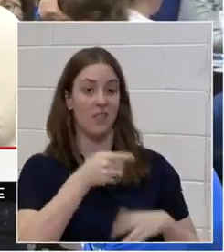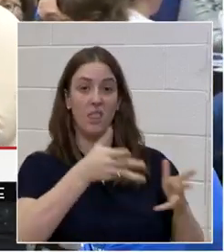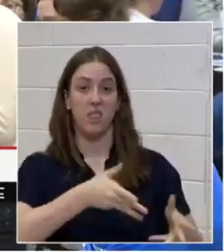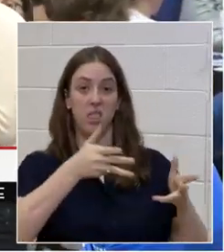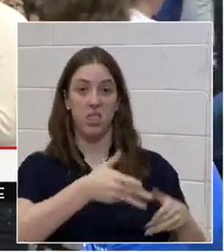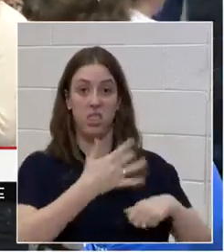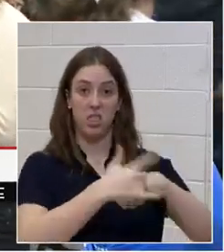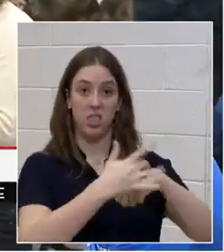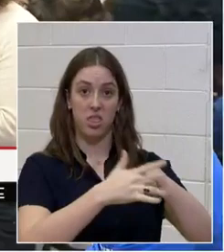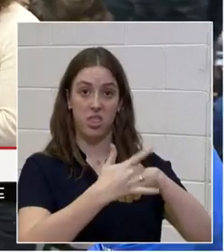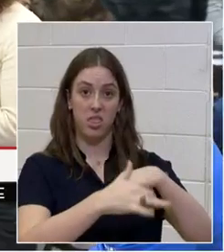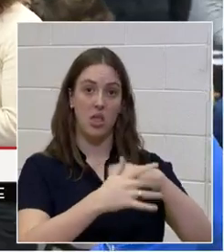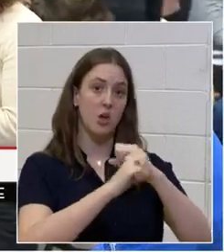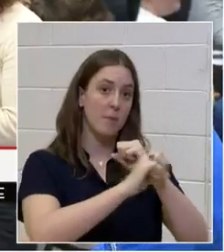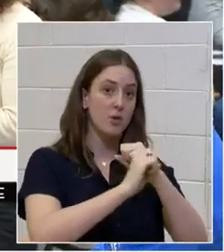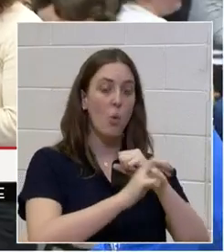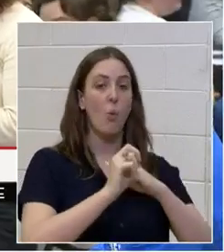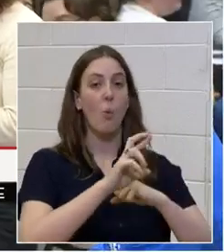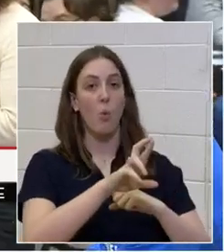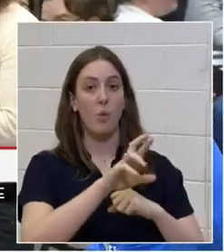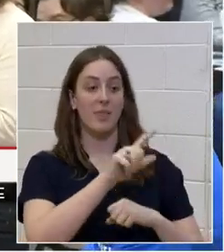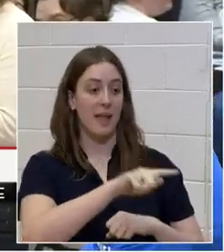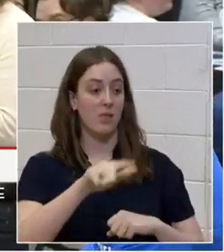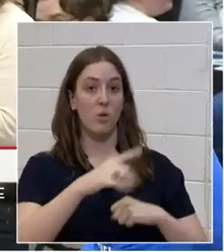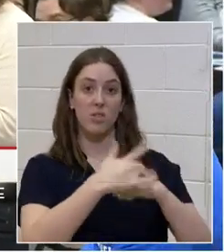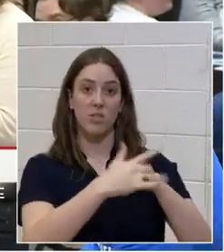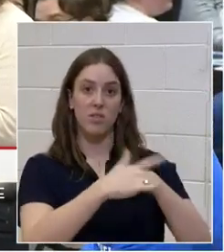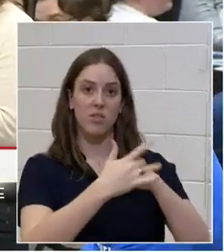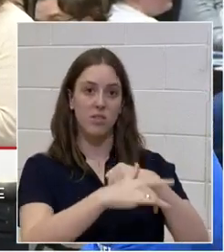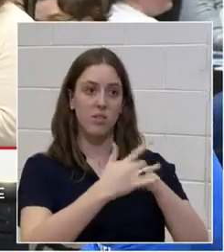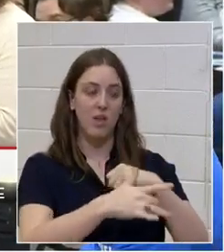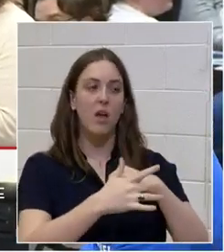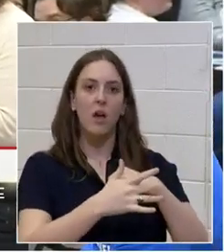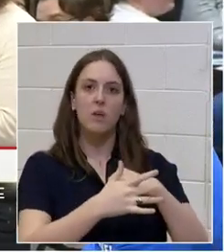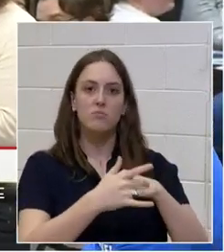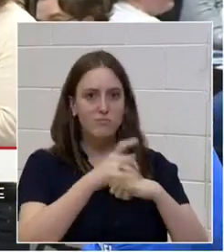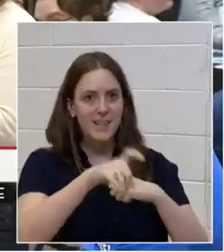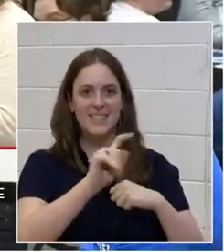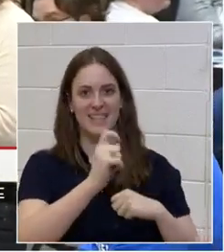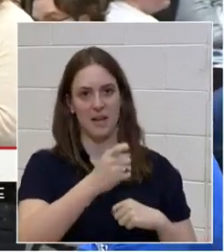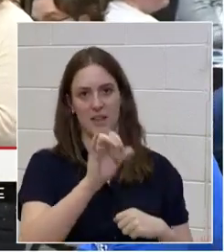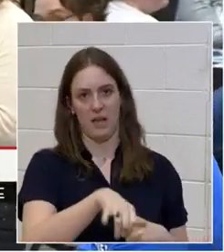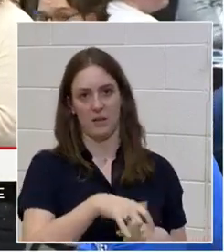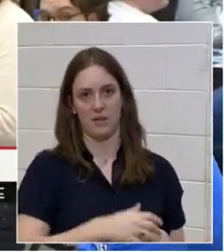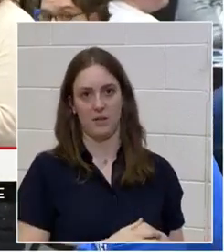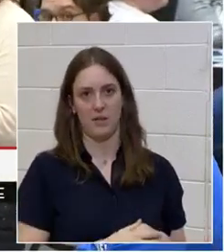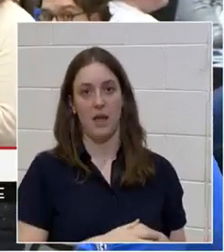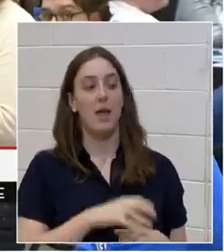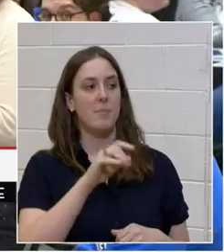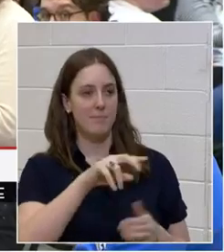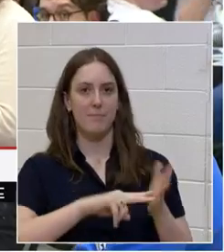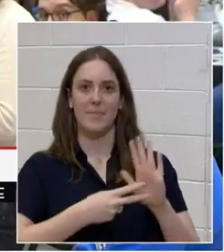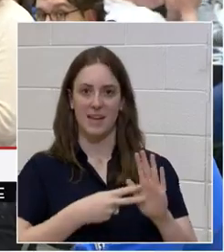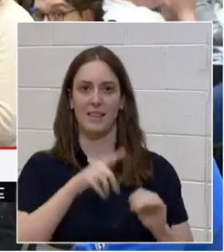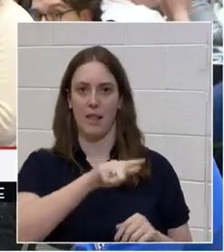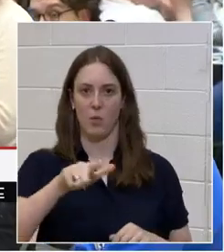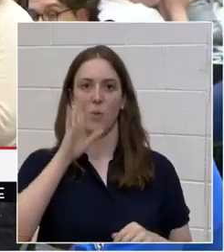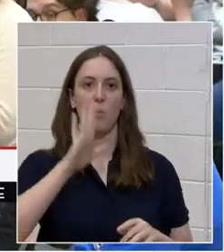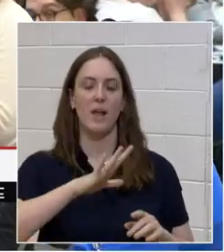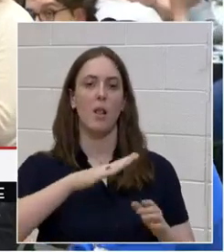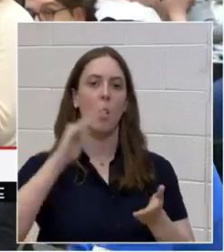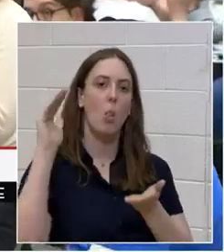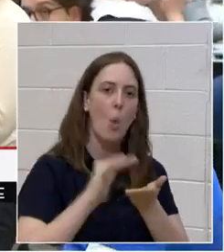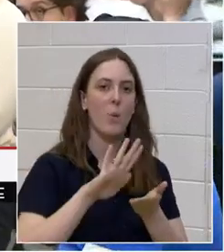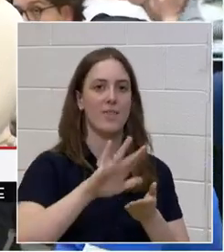tax vacant housing to encourage landlords to lower rents, and for commercial uses to